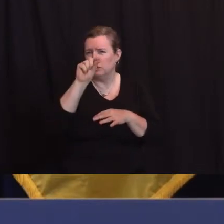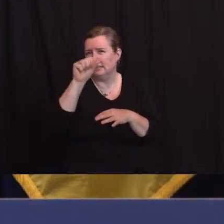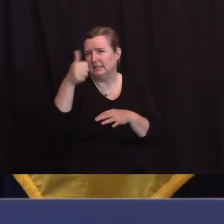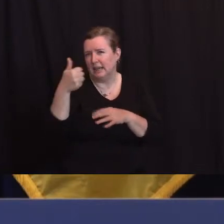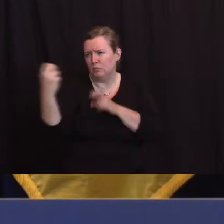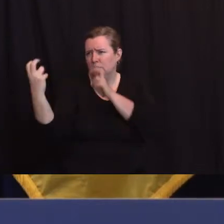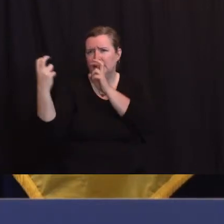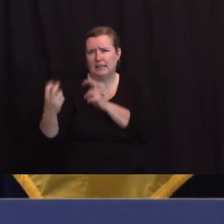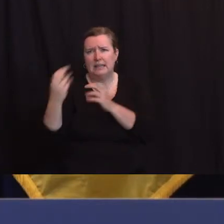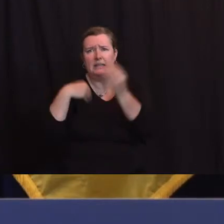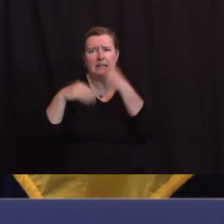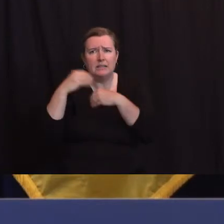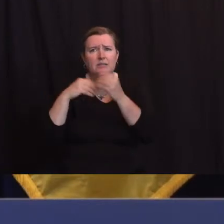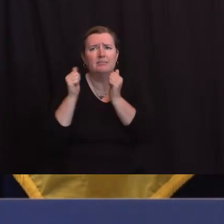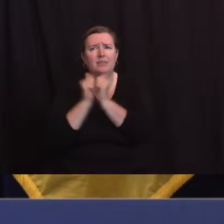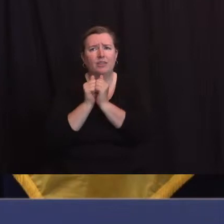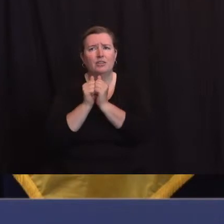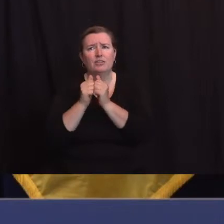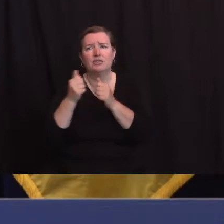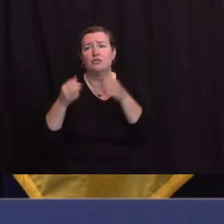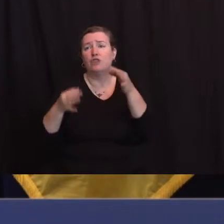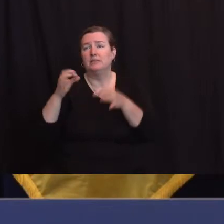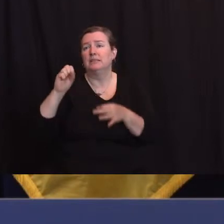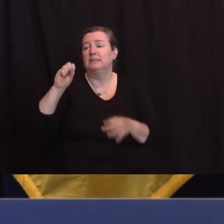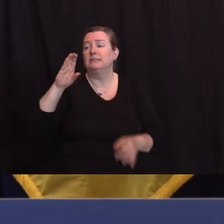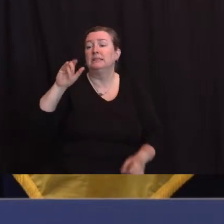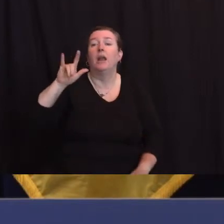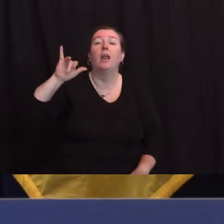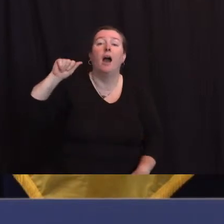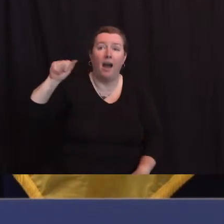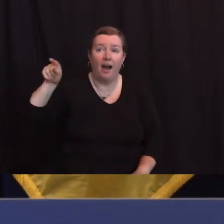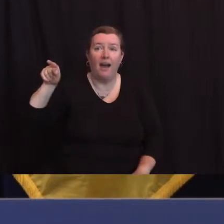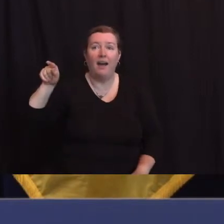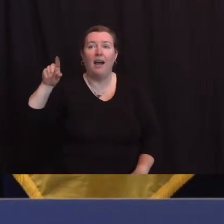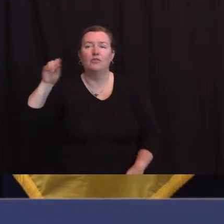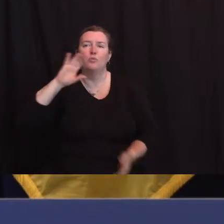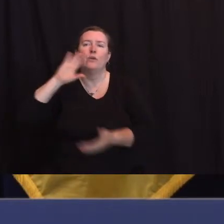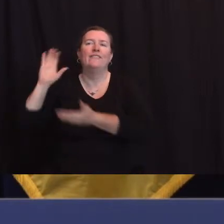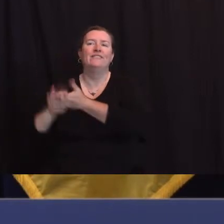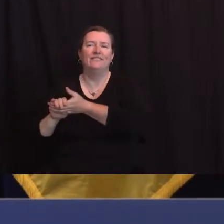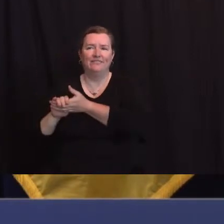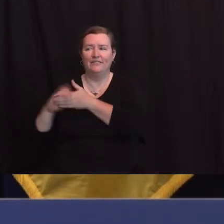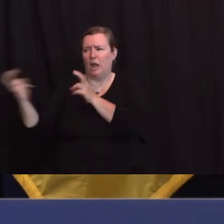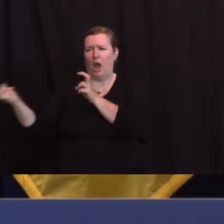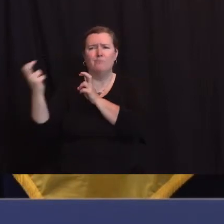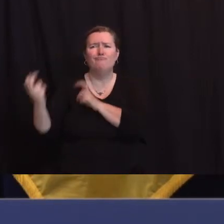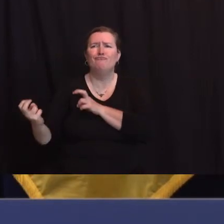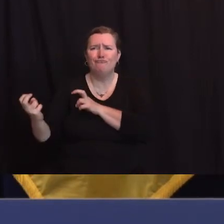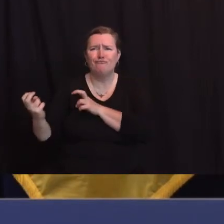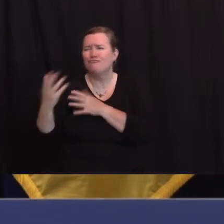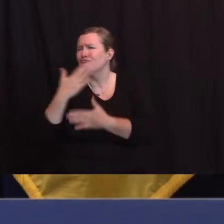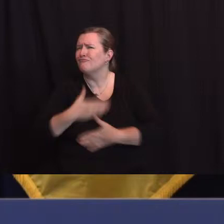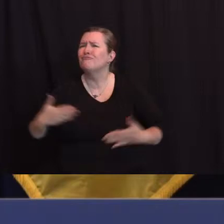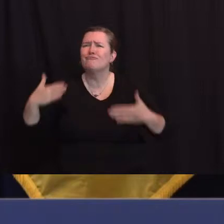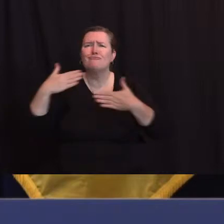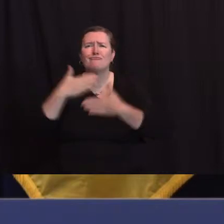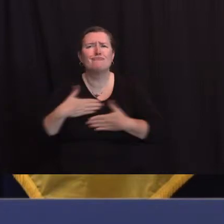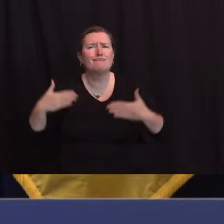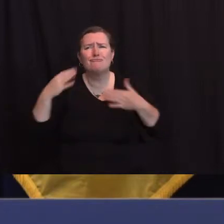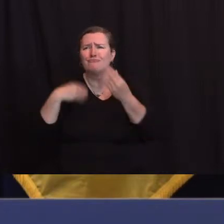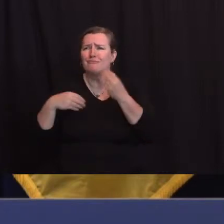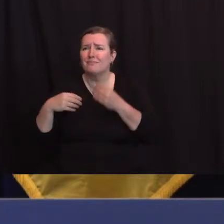Maureen, and it was an incredibly enjoyable evening. And needless to say, we didn't talk about